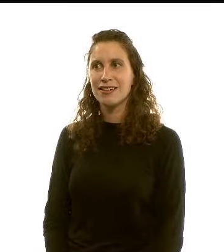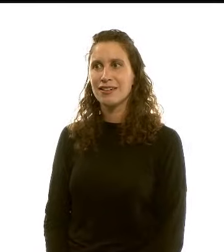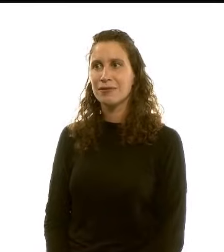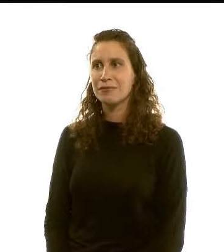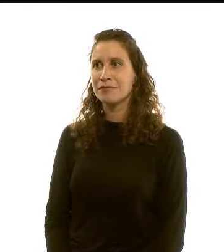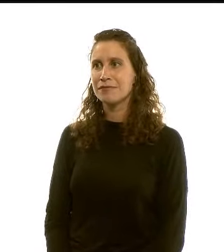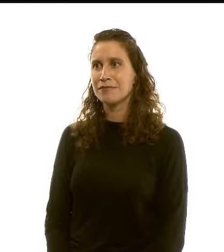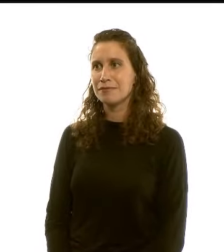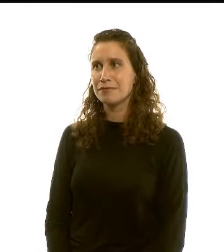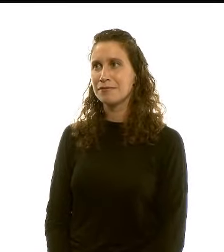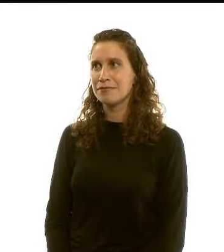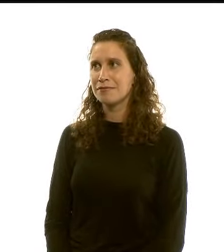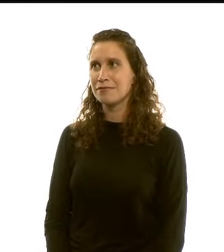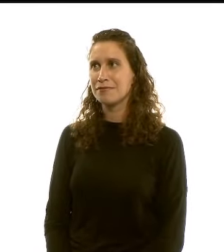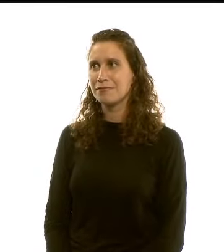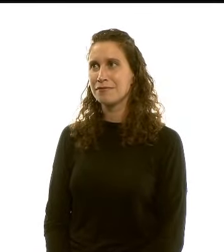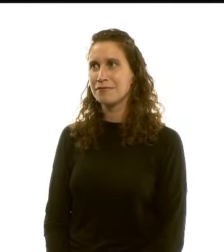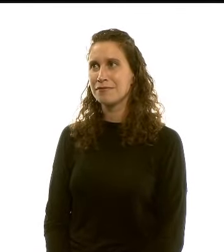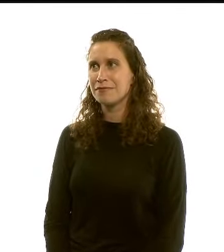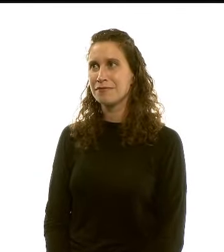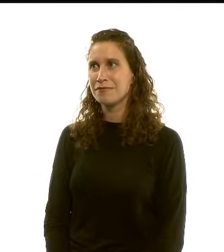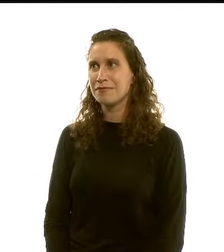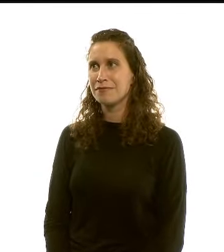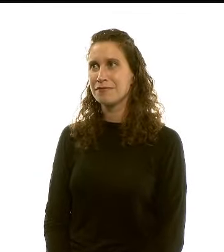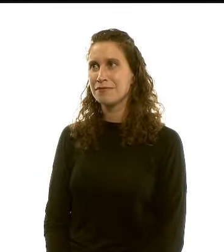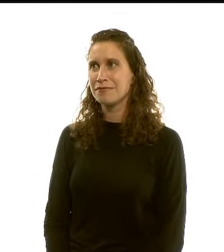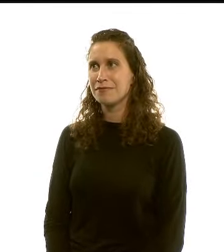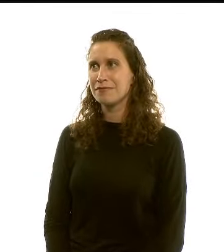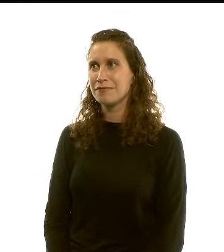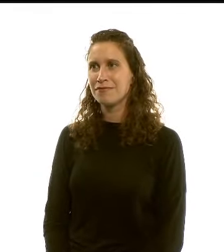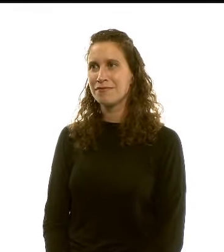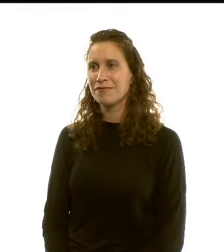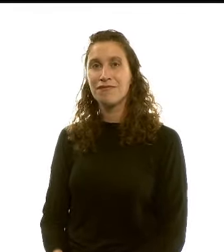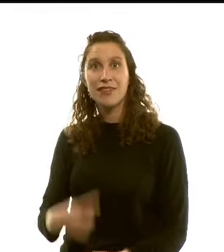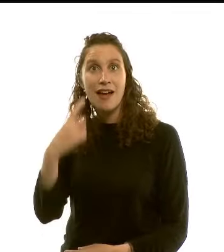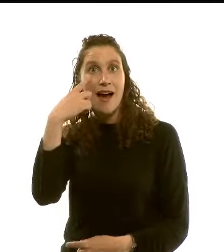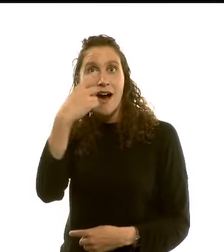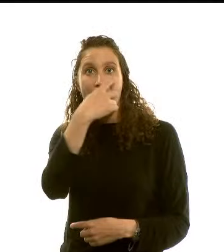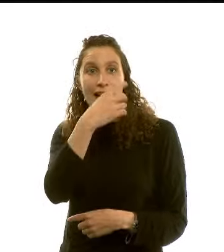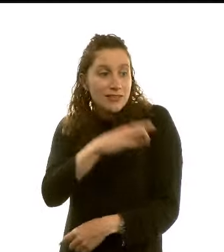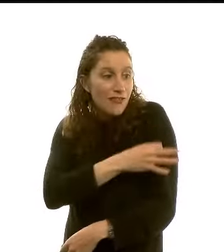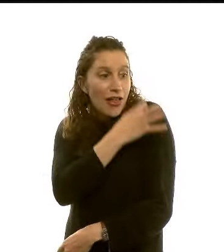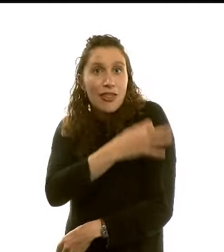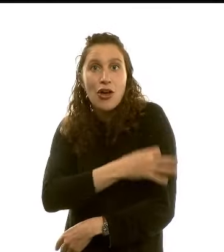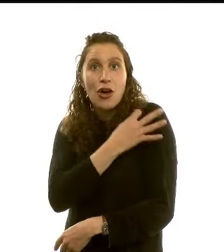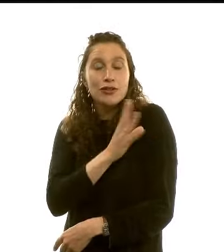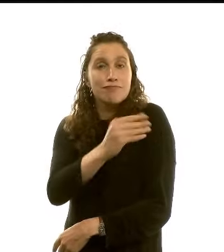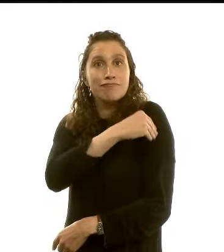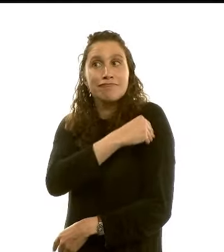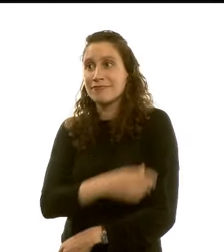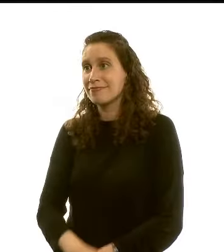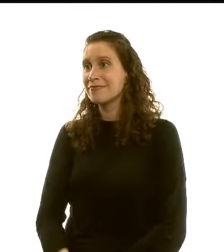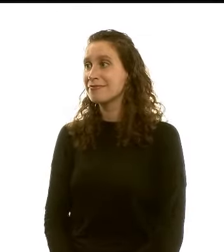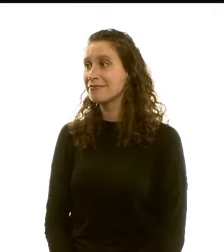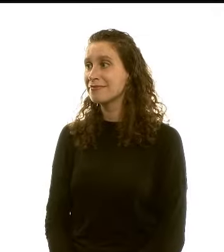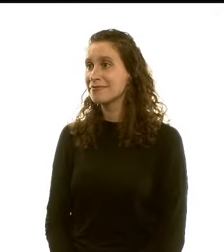here's the eyes. And maybe some feathers as a finishing detail.